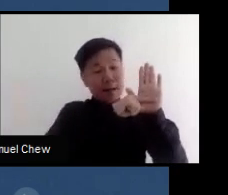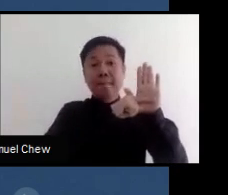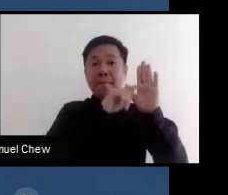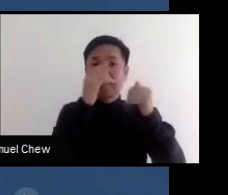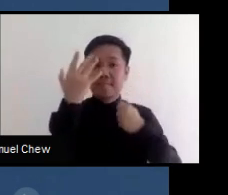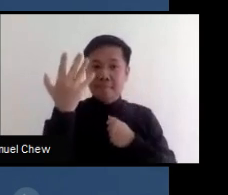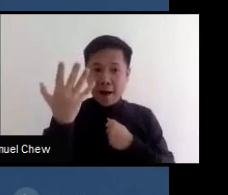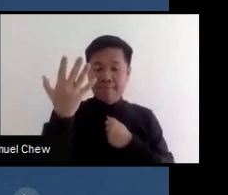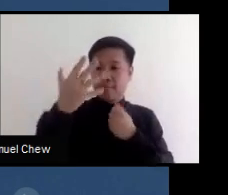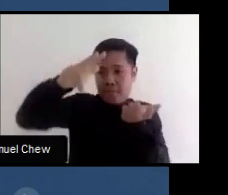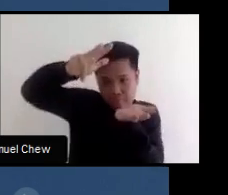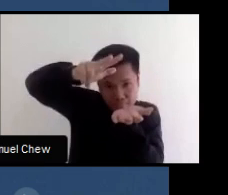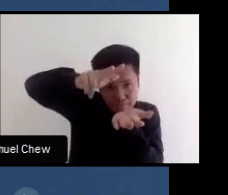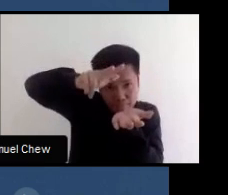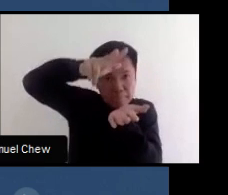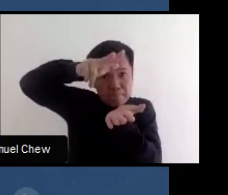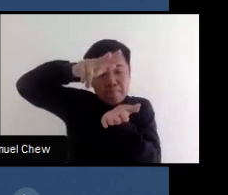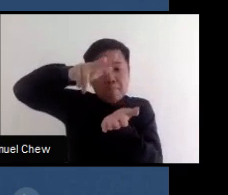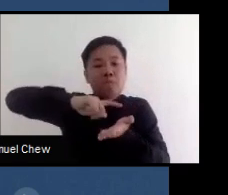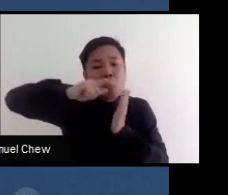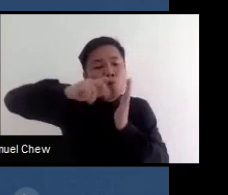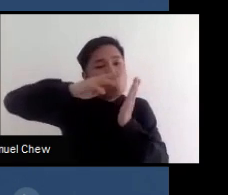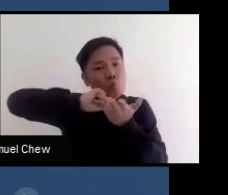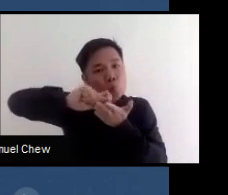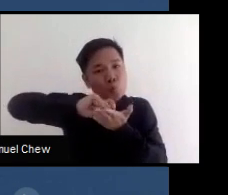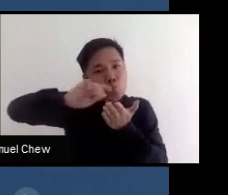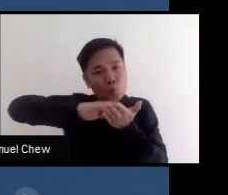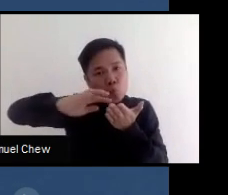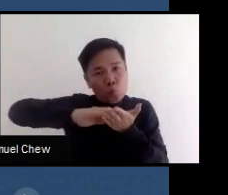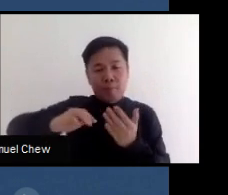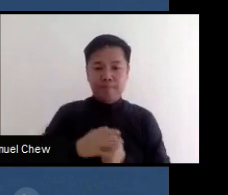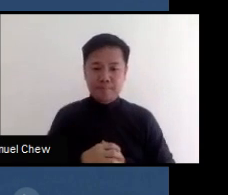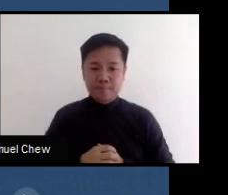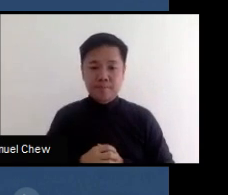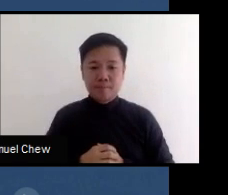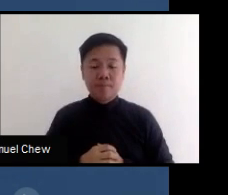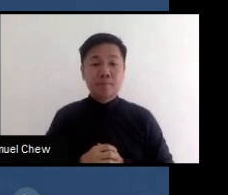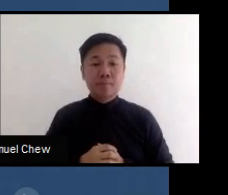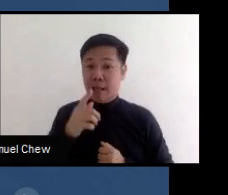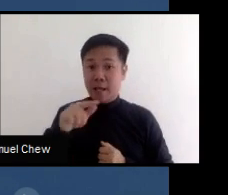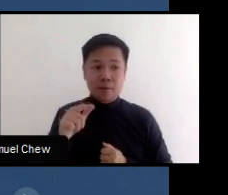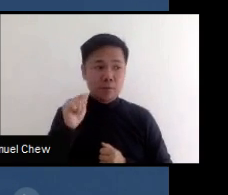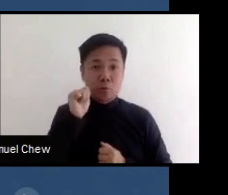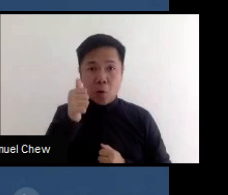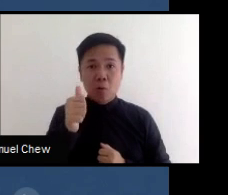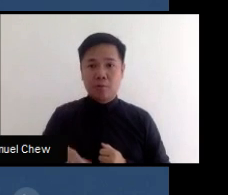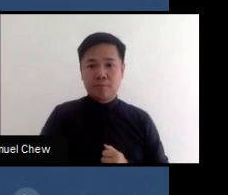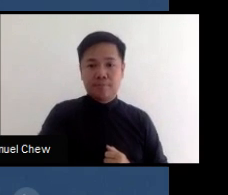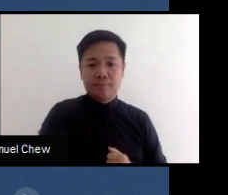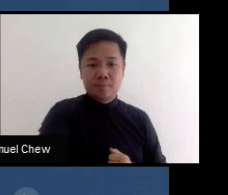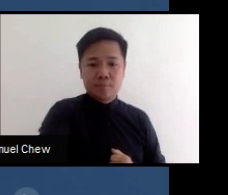adoption of the report. I look forward to your participation tomorrow.